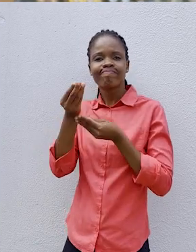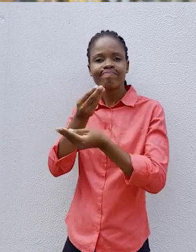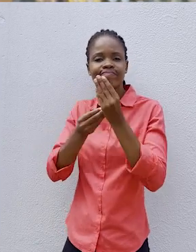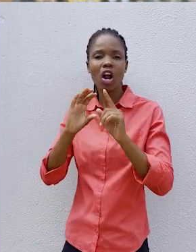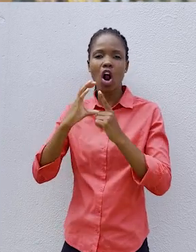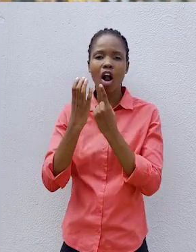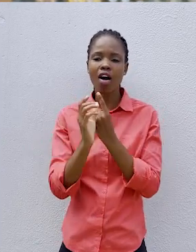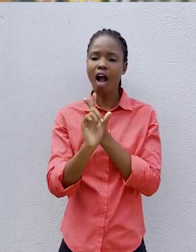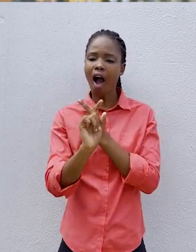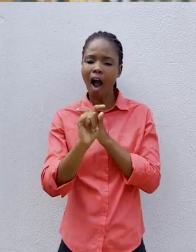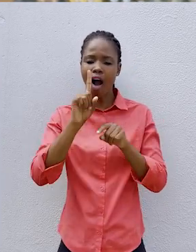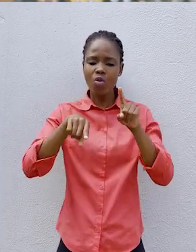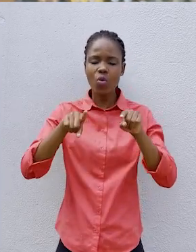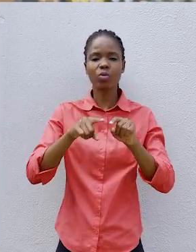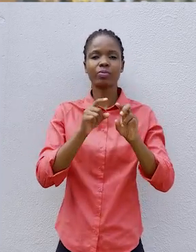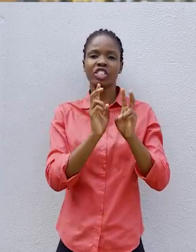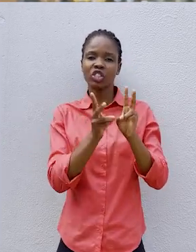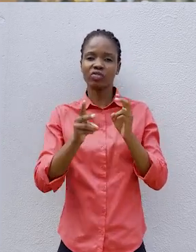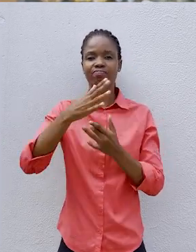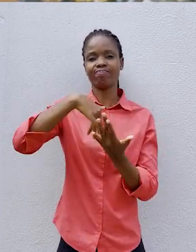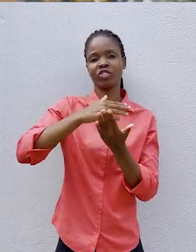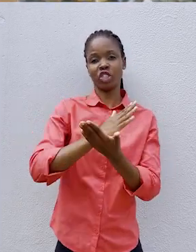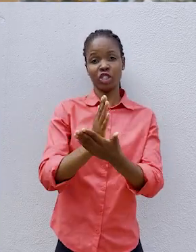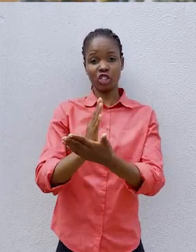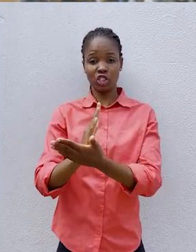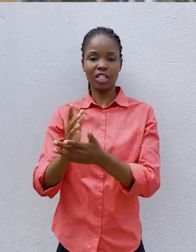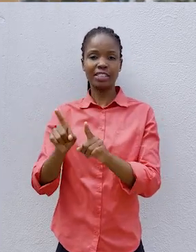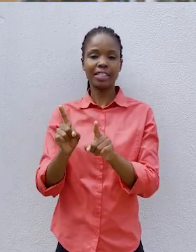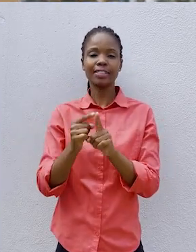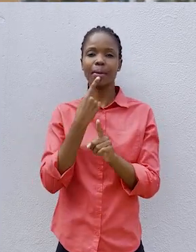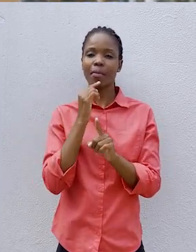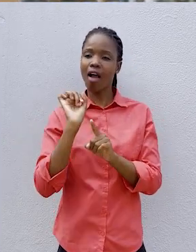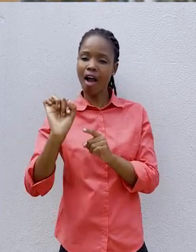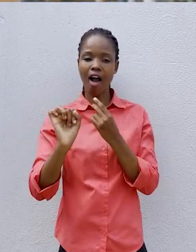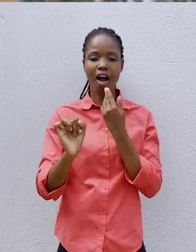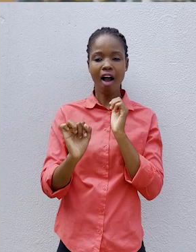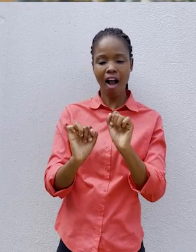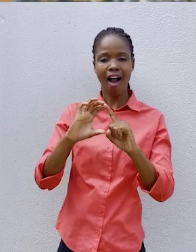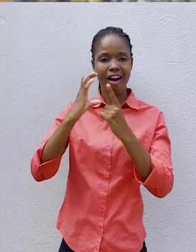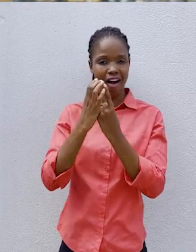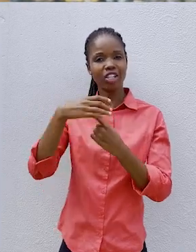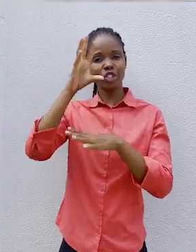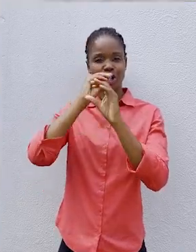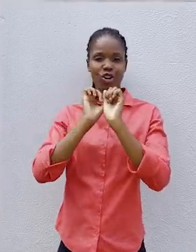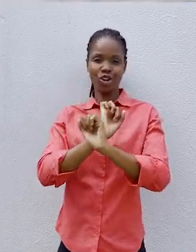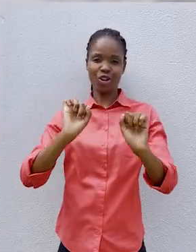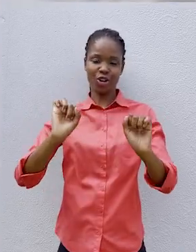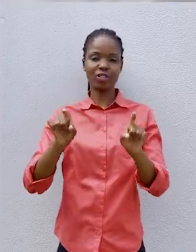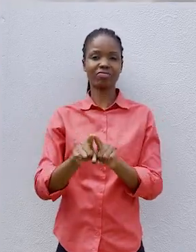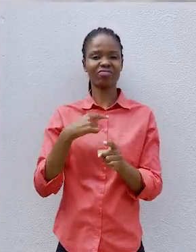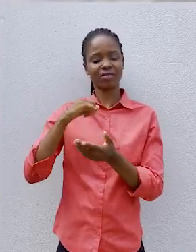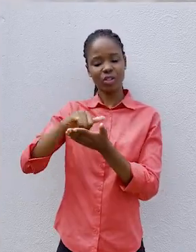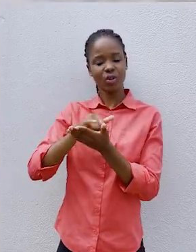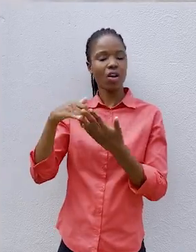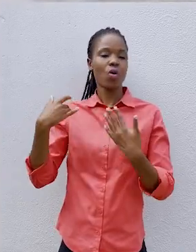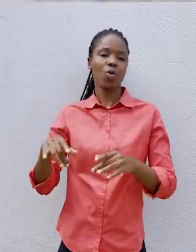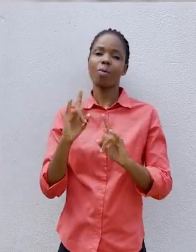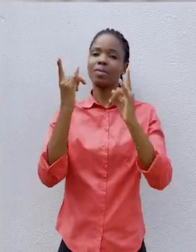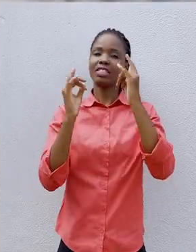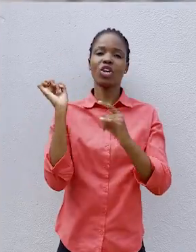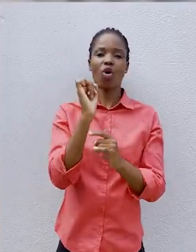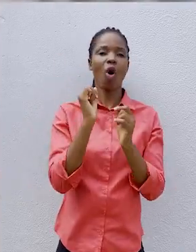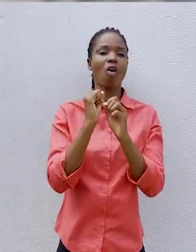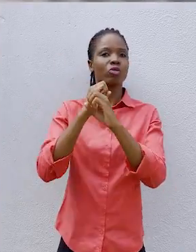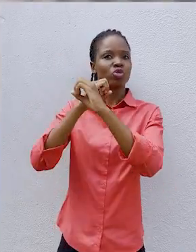a really interesting way of sharing a culture. So especially when you have different cuisines from different countries. New York is the city of dreams